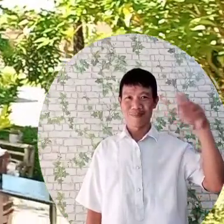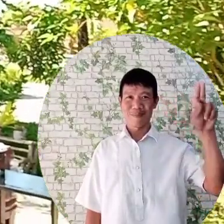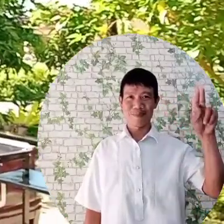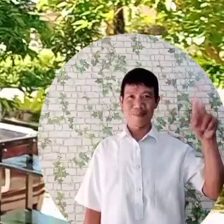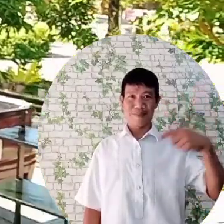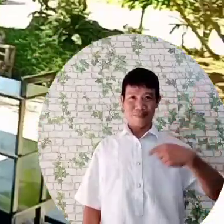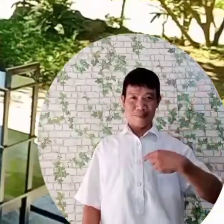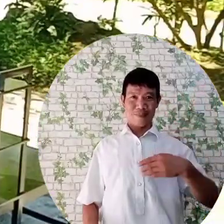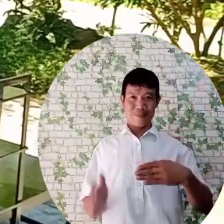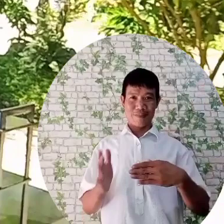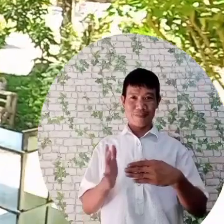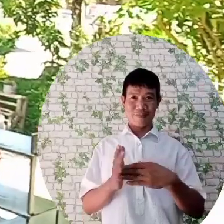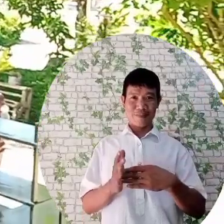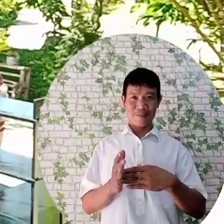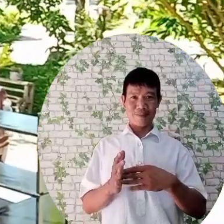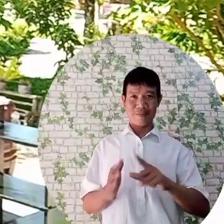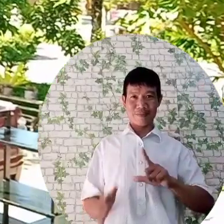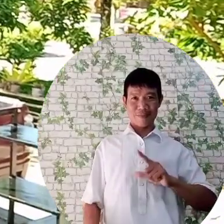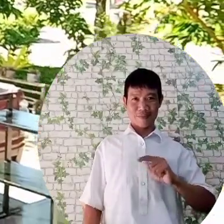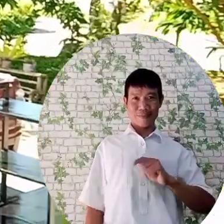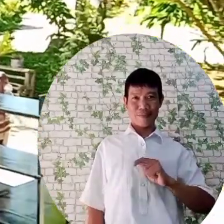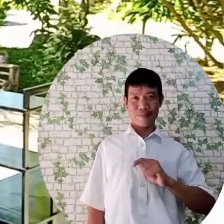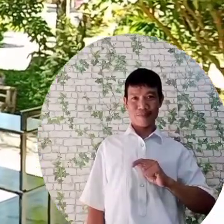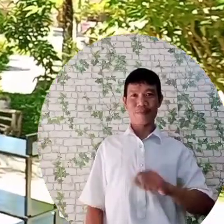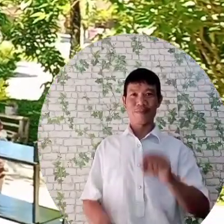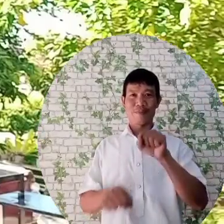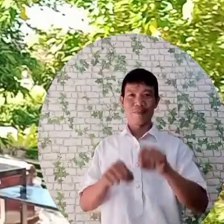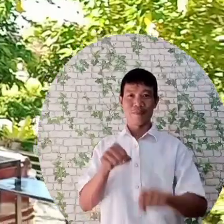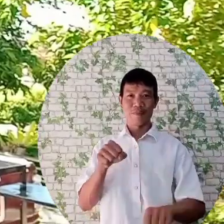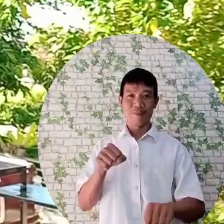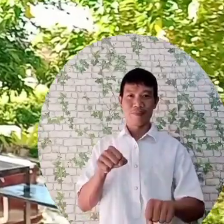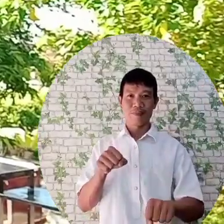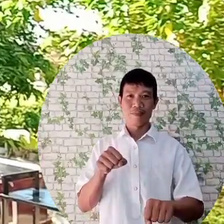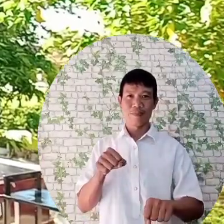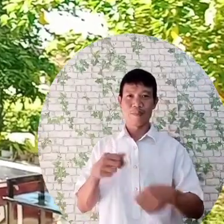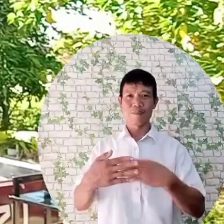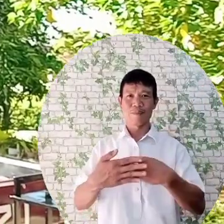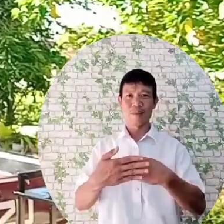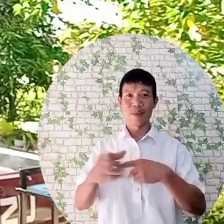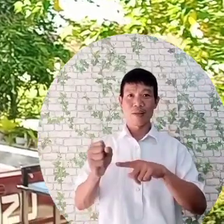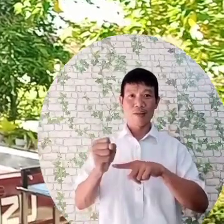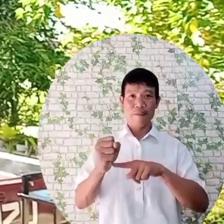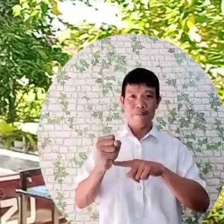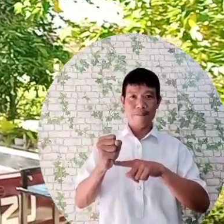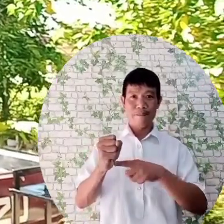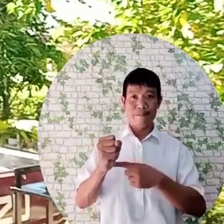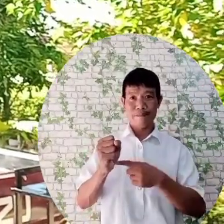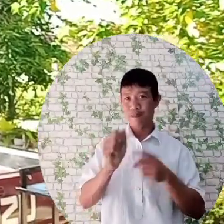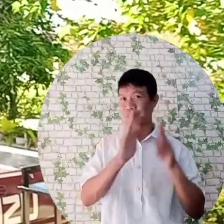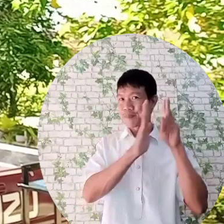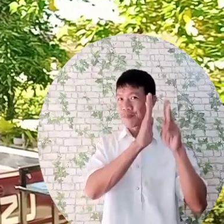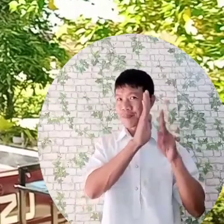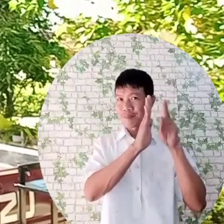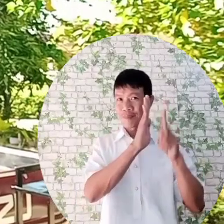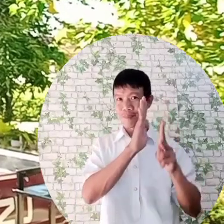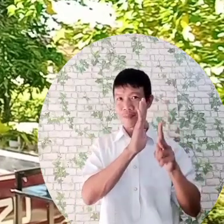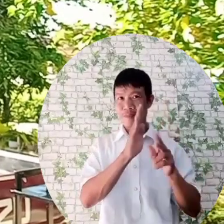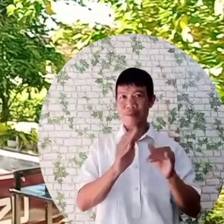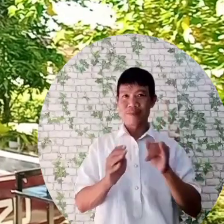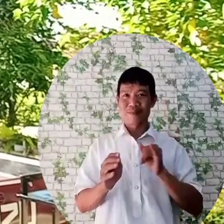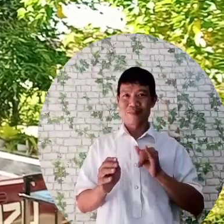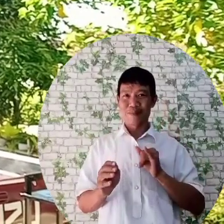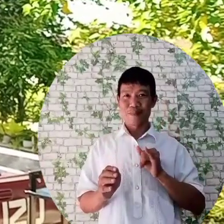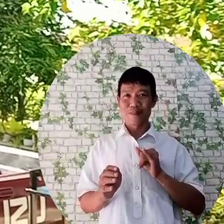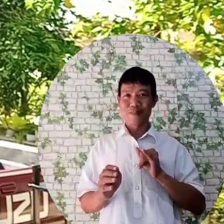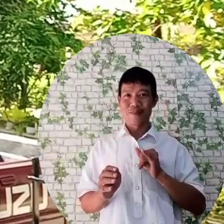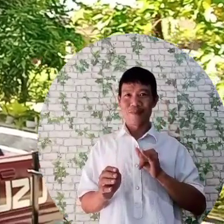It's me again, Handy Sir, at your service. So before I start my vlog, I just want to shout out with my